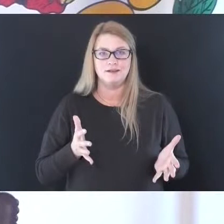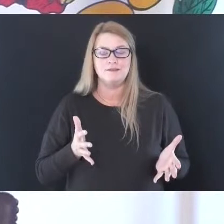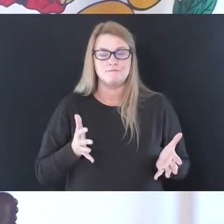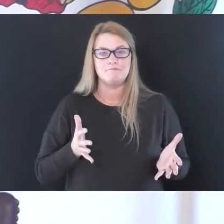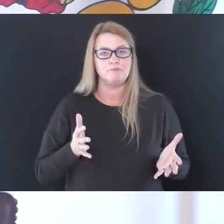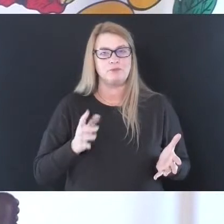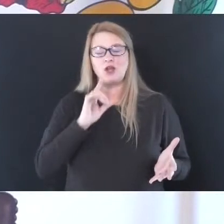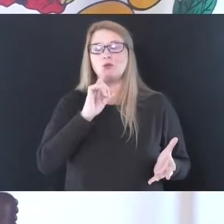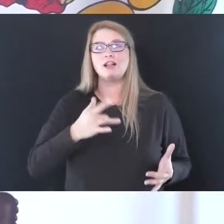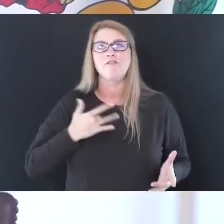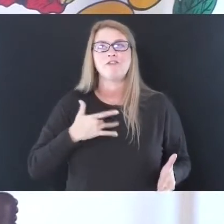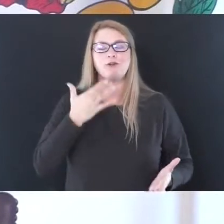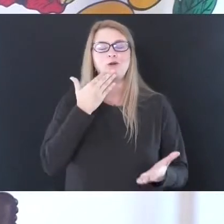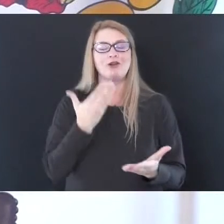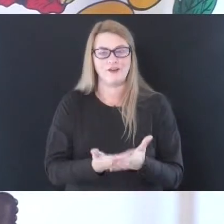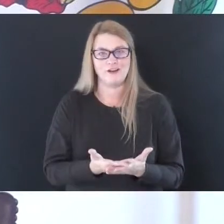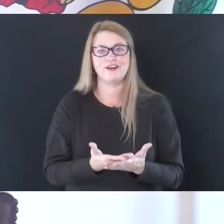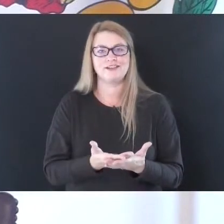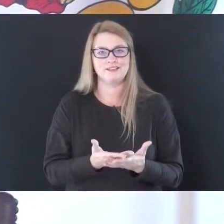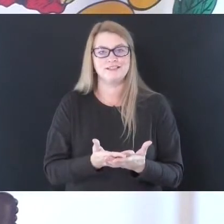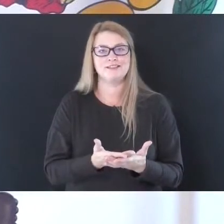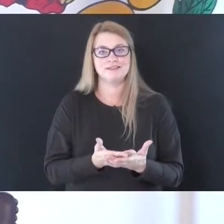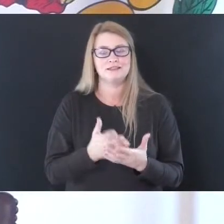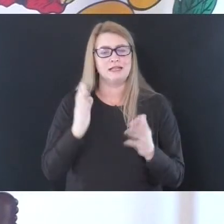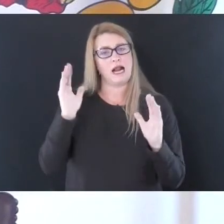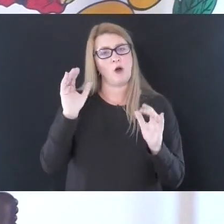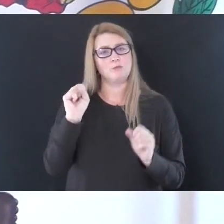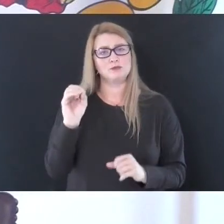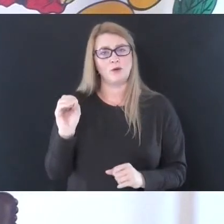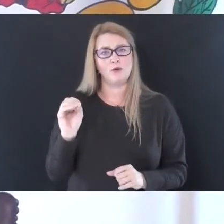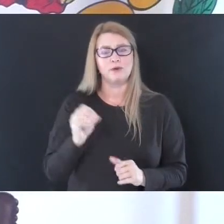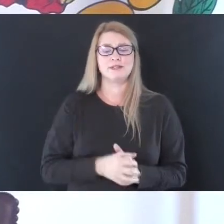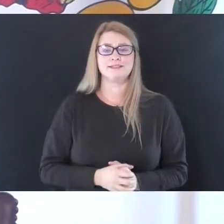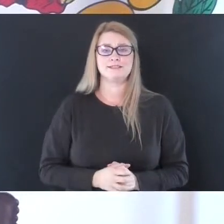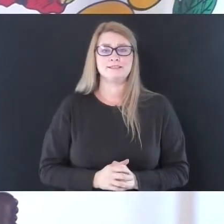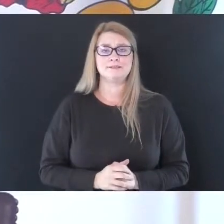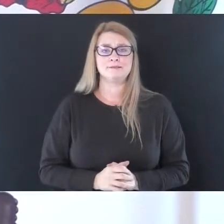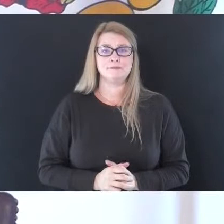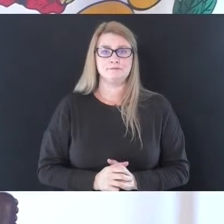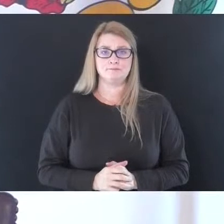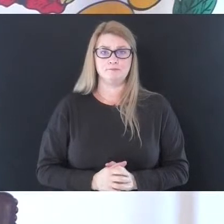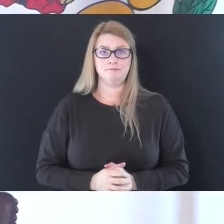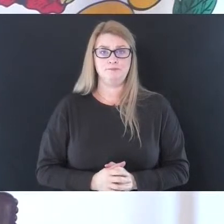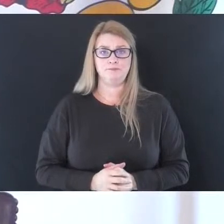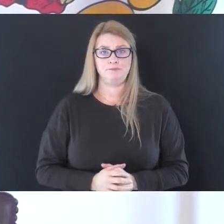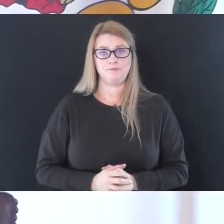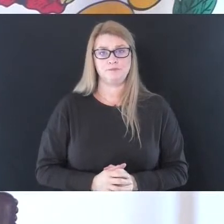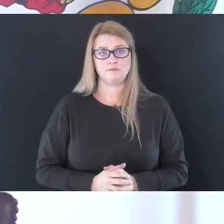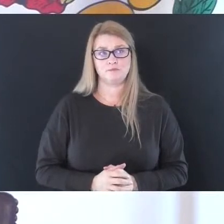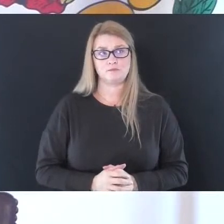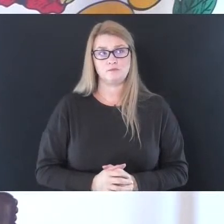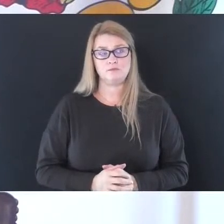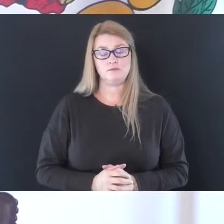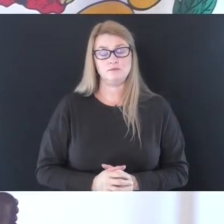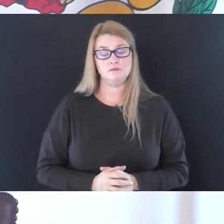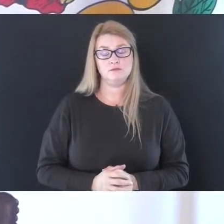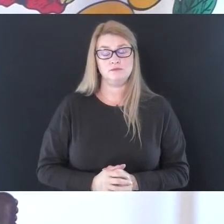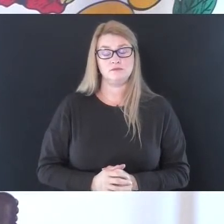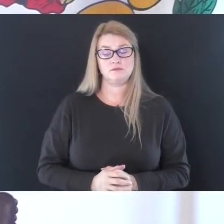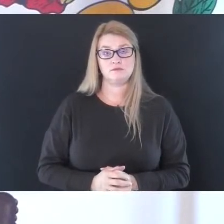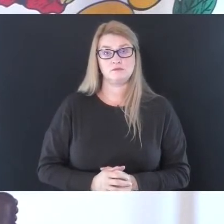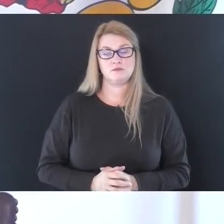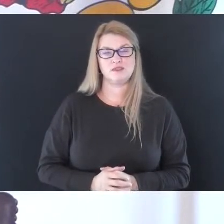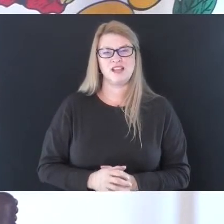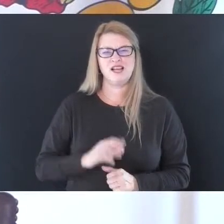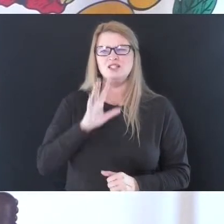really would feel good and be an awfully good thing. You know, from the standpoint that, you know, the funds, I had our